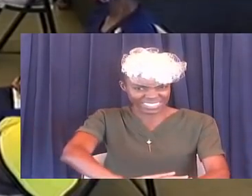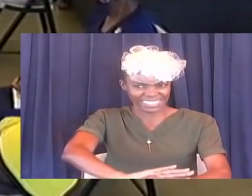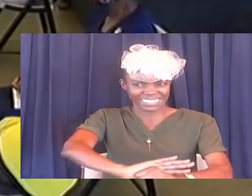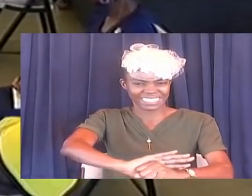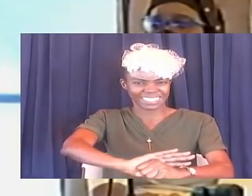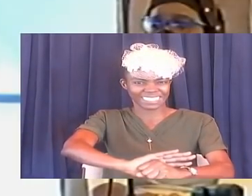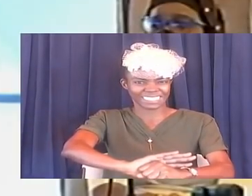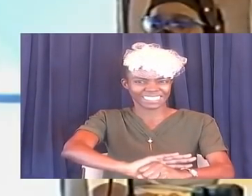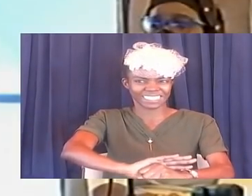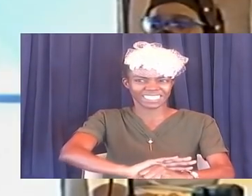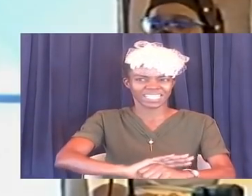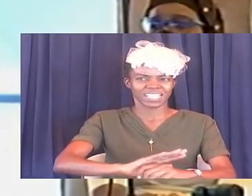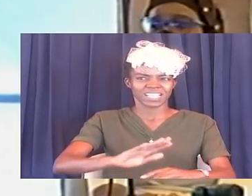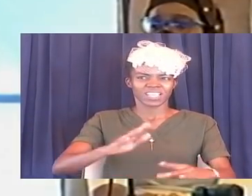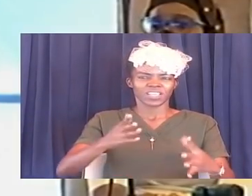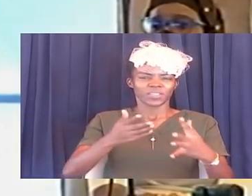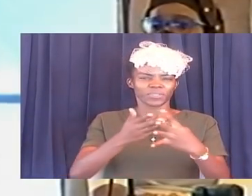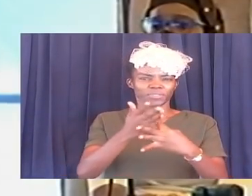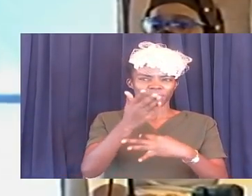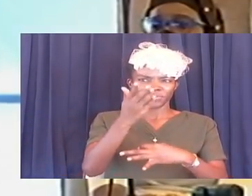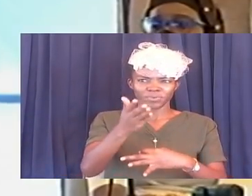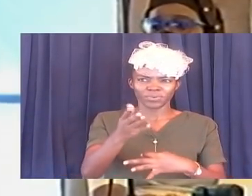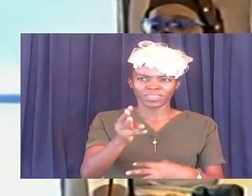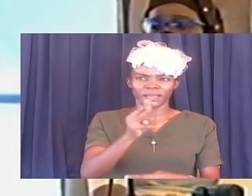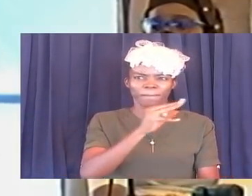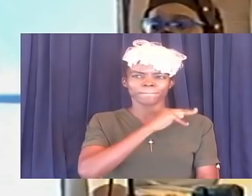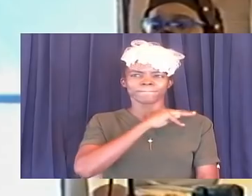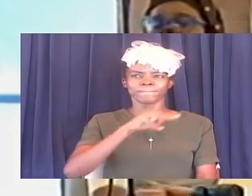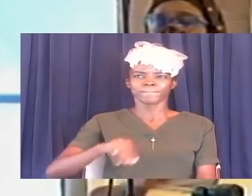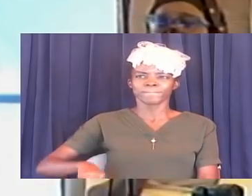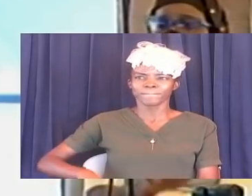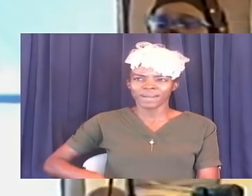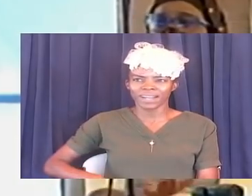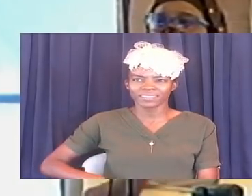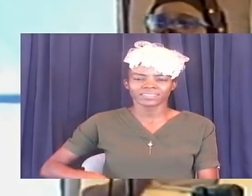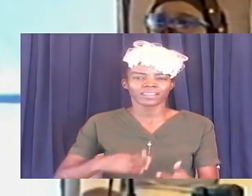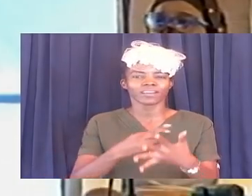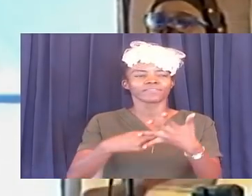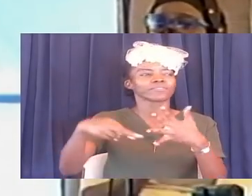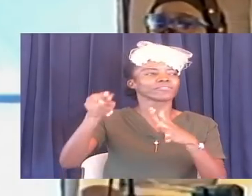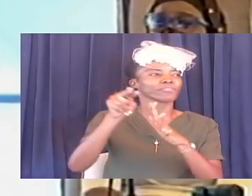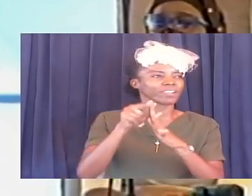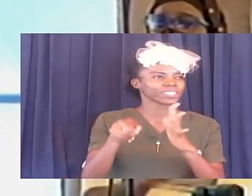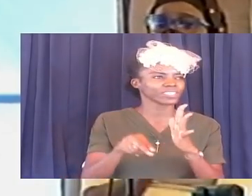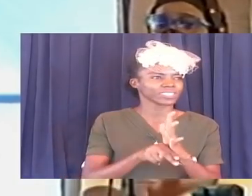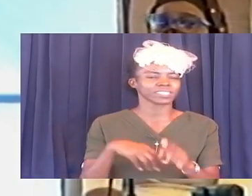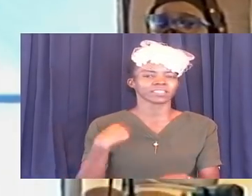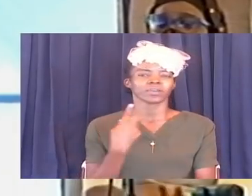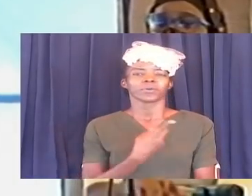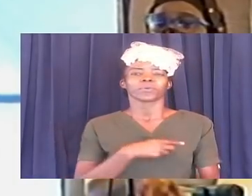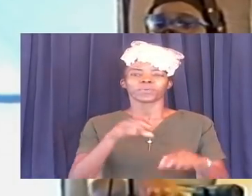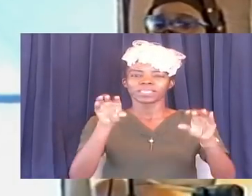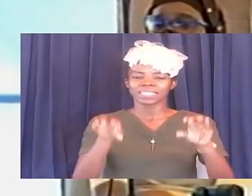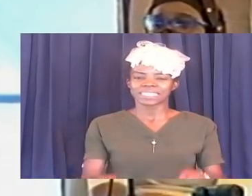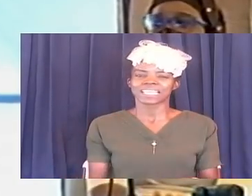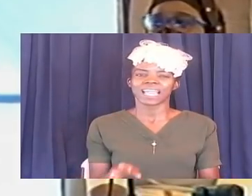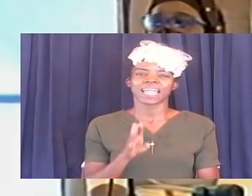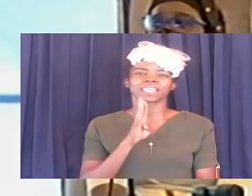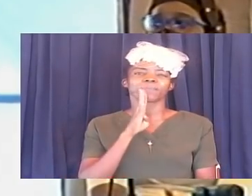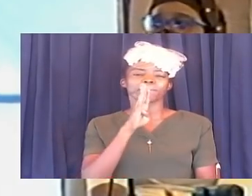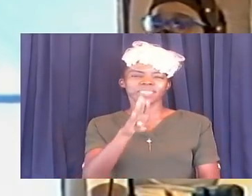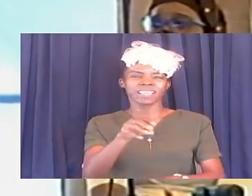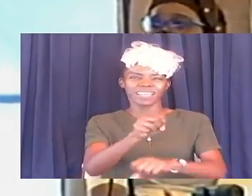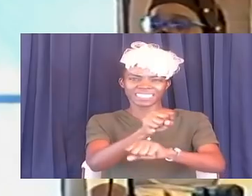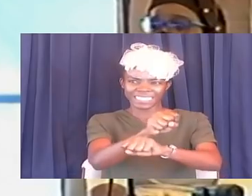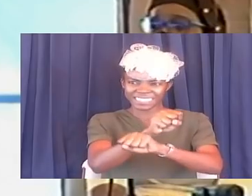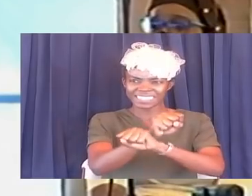through the master cylinder of righteousness, hallelujah, we can be as the slave cylinders